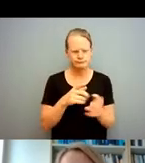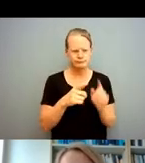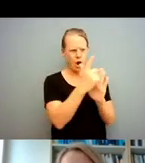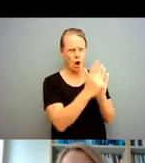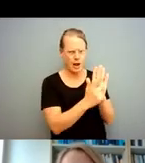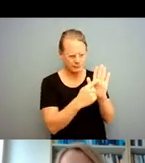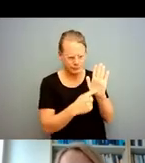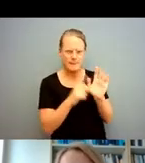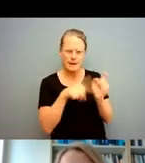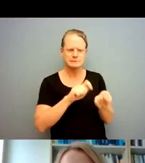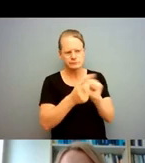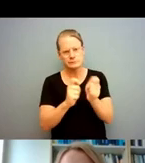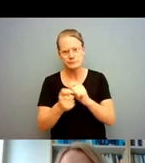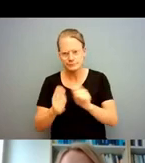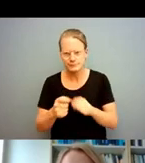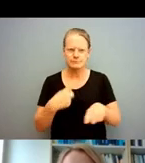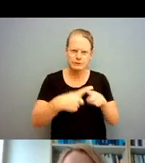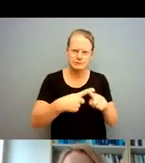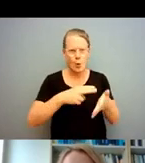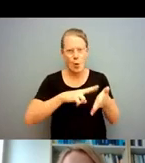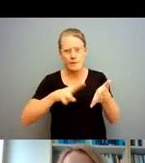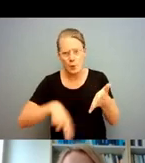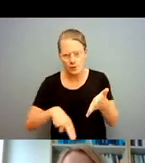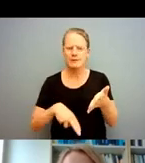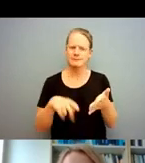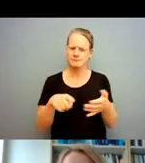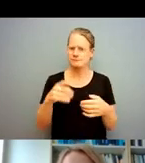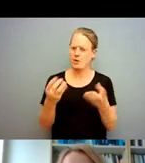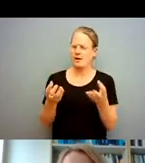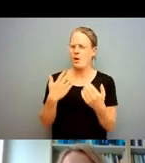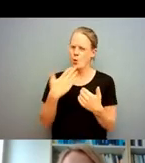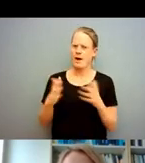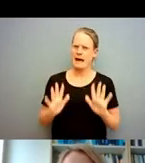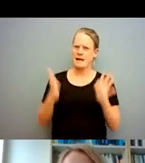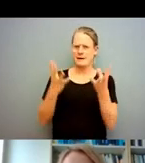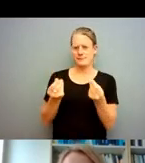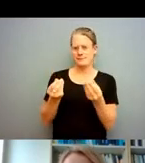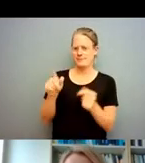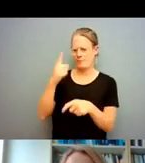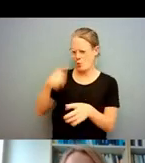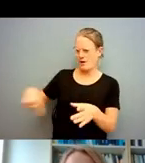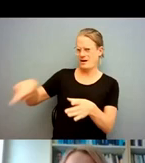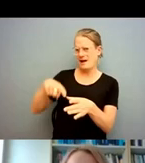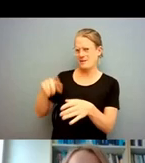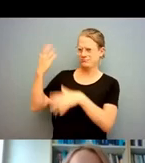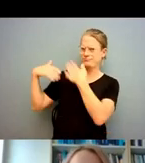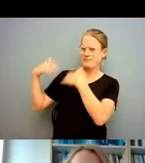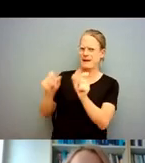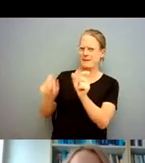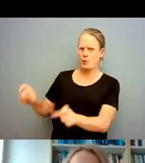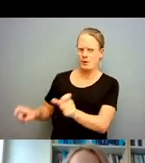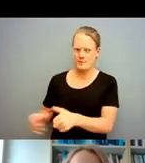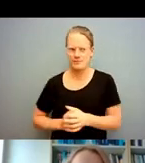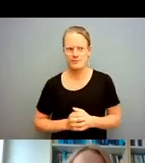substantive equality for Indigenous peoples in the enjoyment of their rights. So non-discrimination and